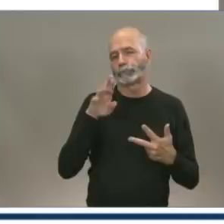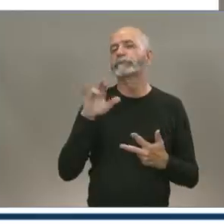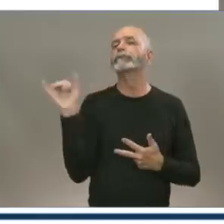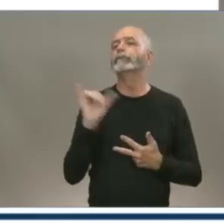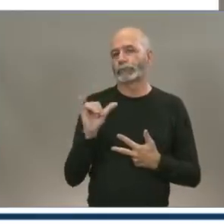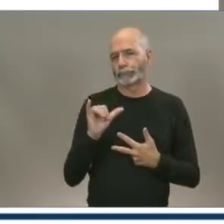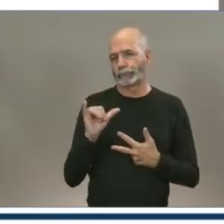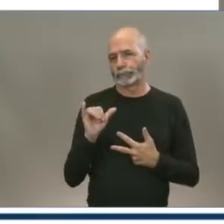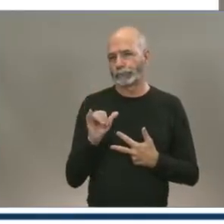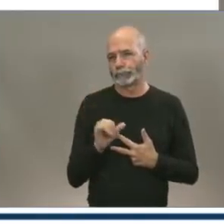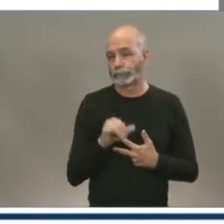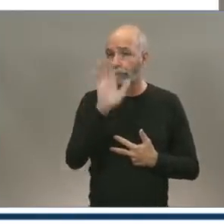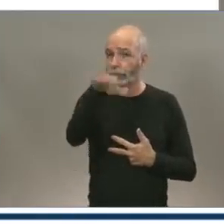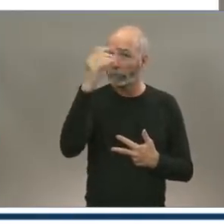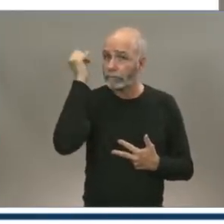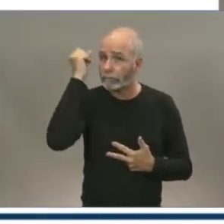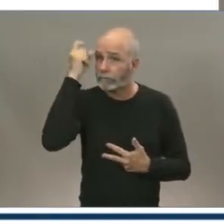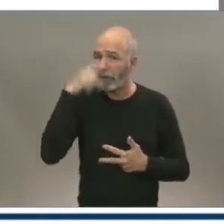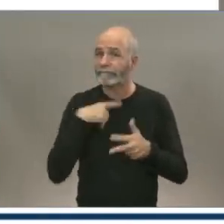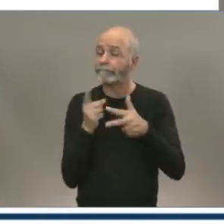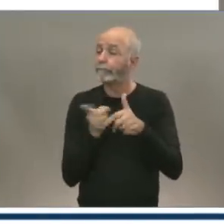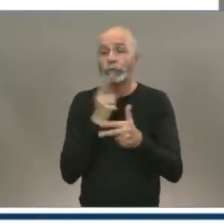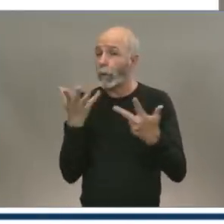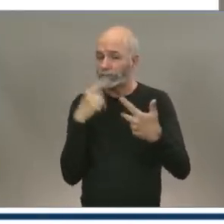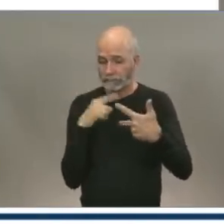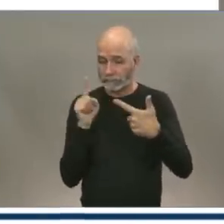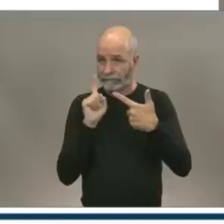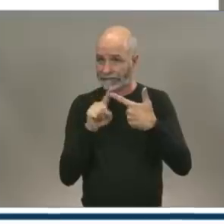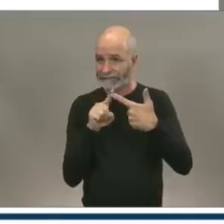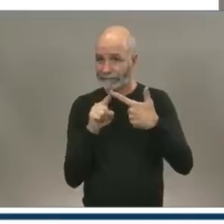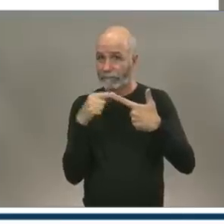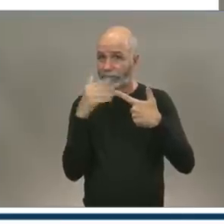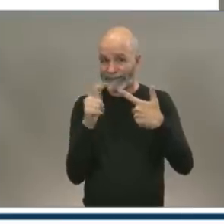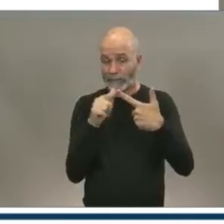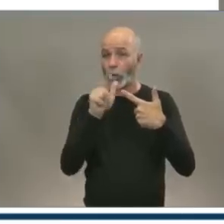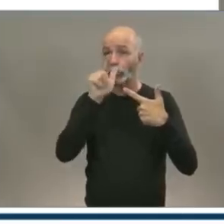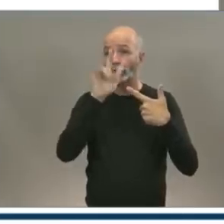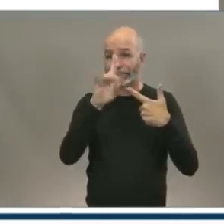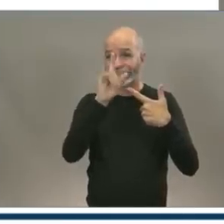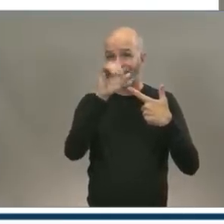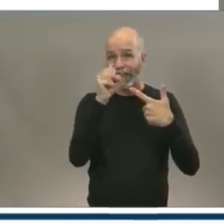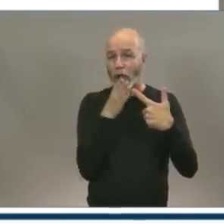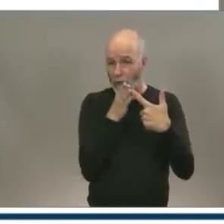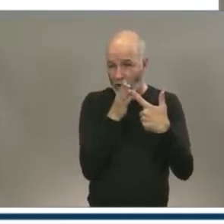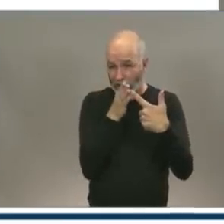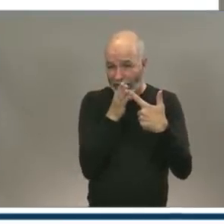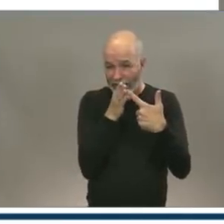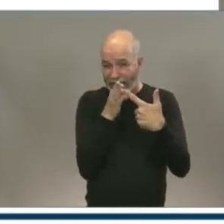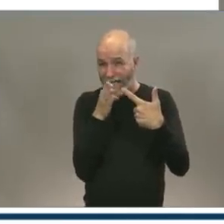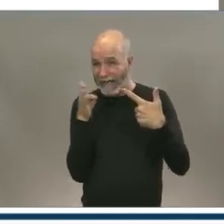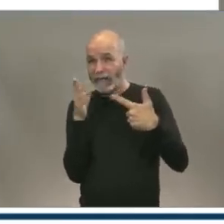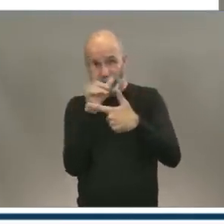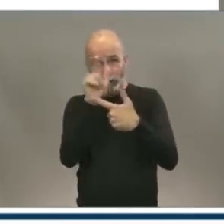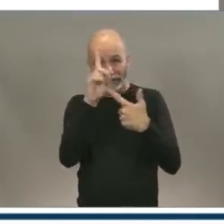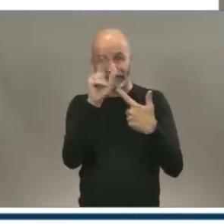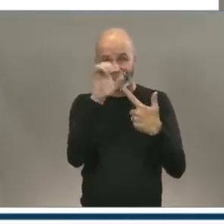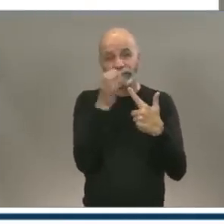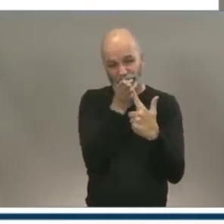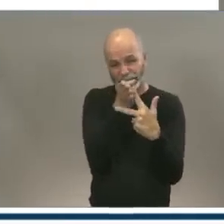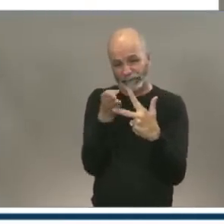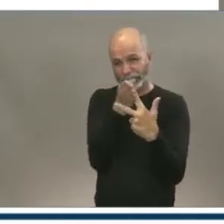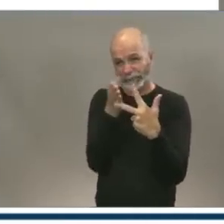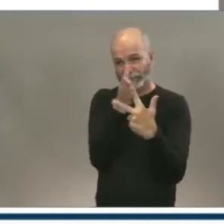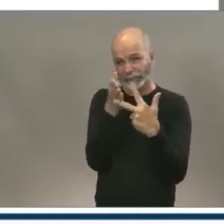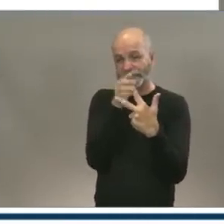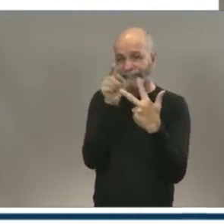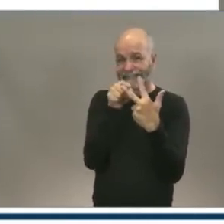dose less than 28 days after their first dose of vaccine. So again, if they're in that group that had a very short interval